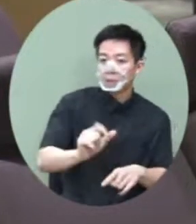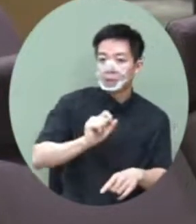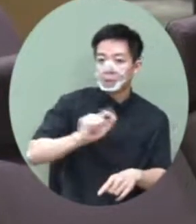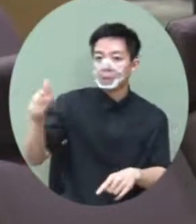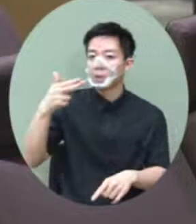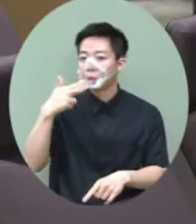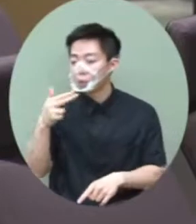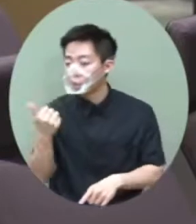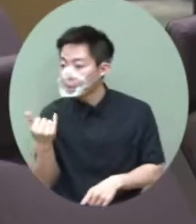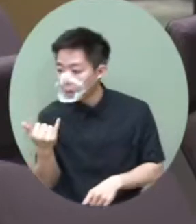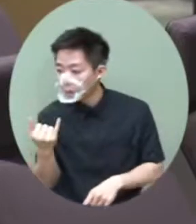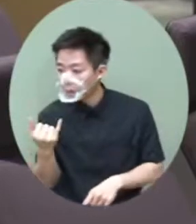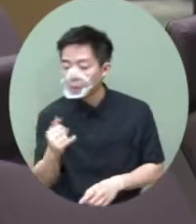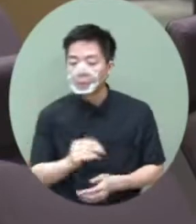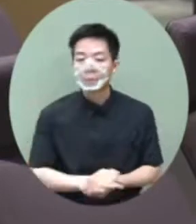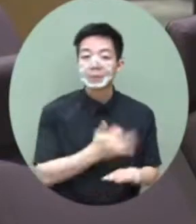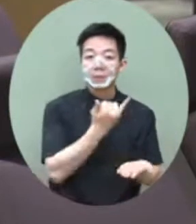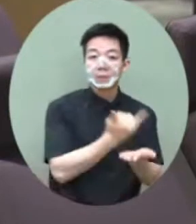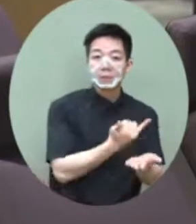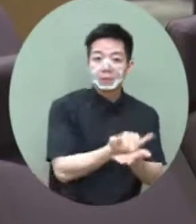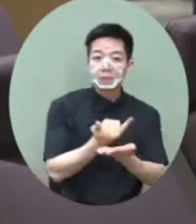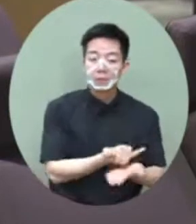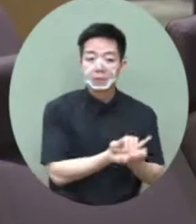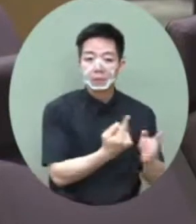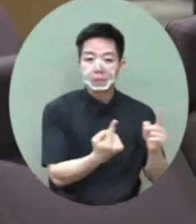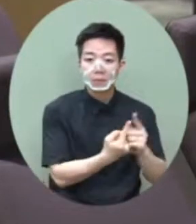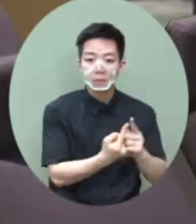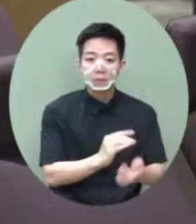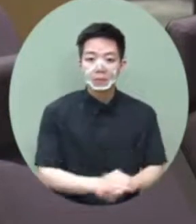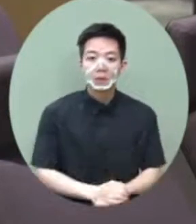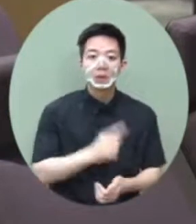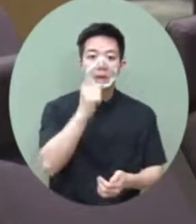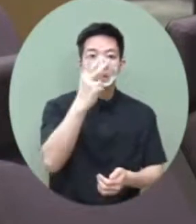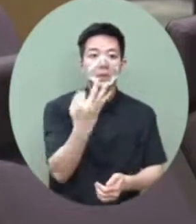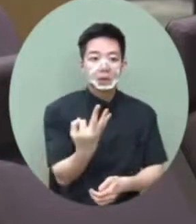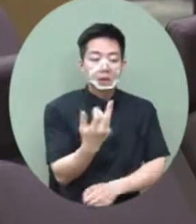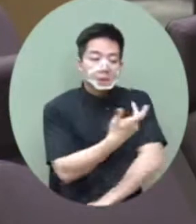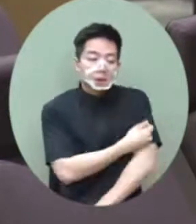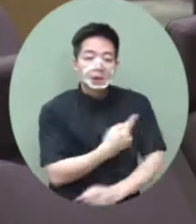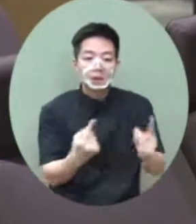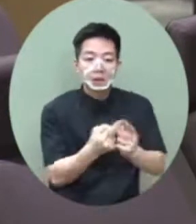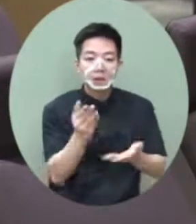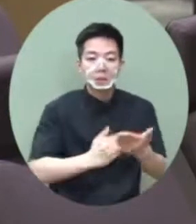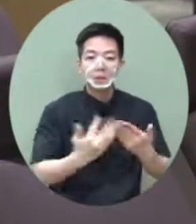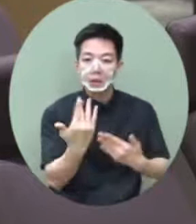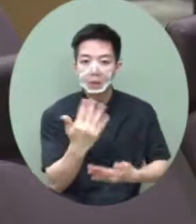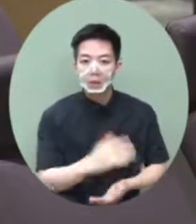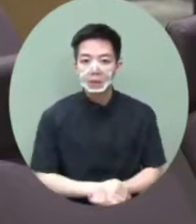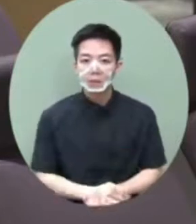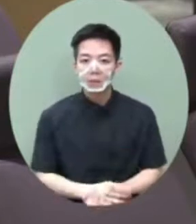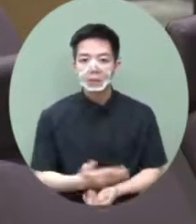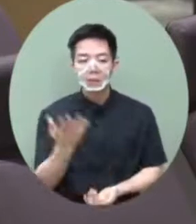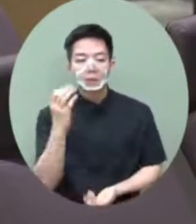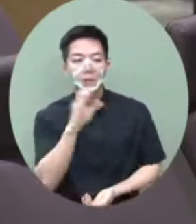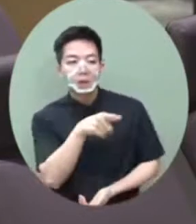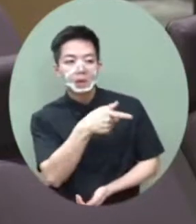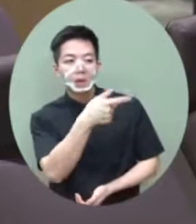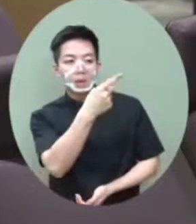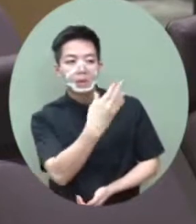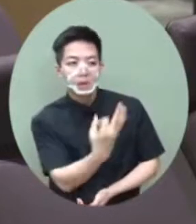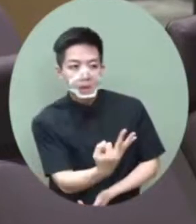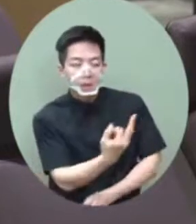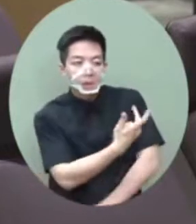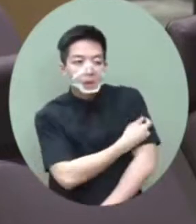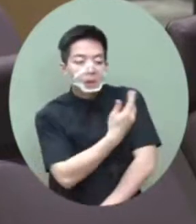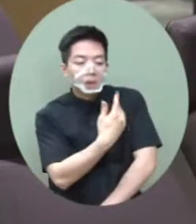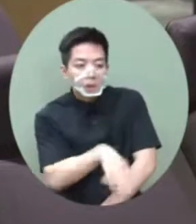So is the situation worse than what you originally estimated? Of those deaths, how many of them